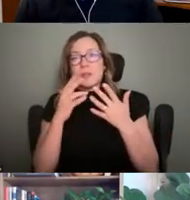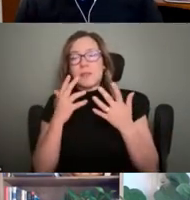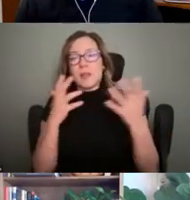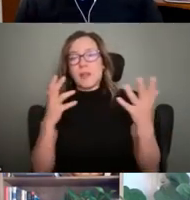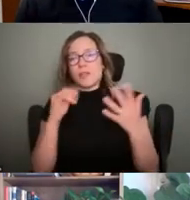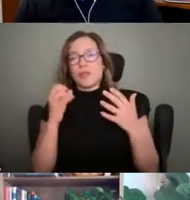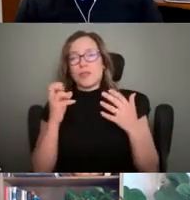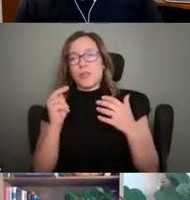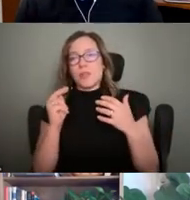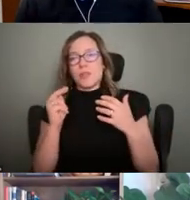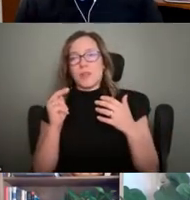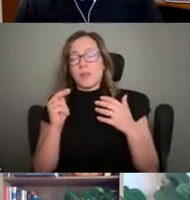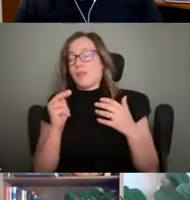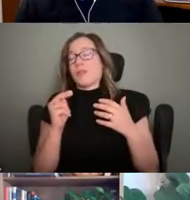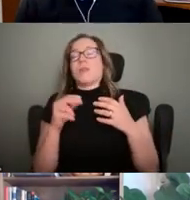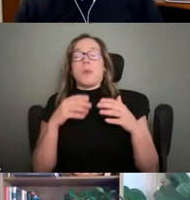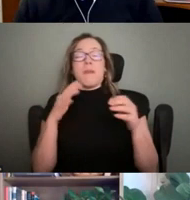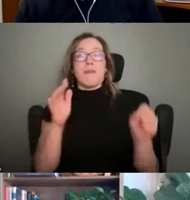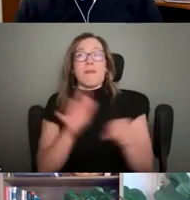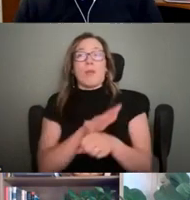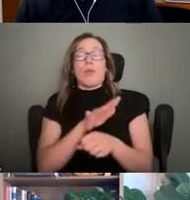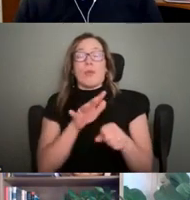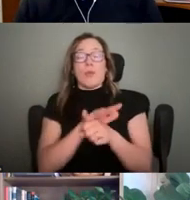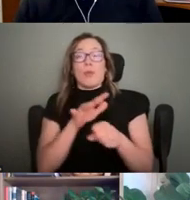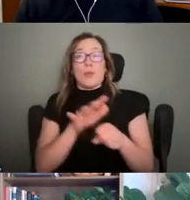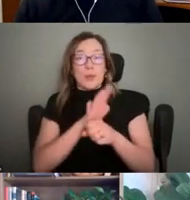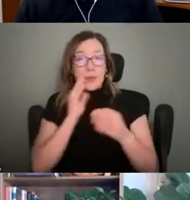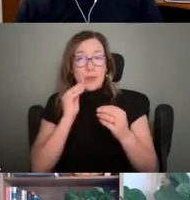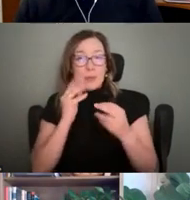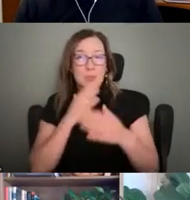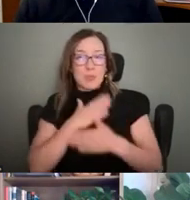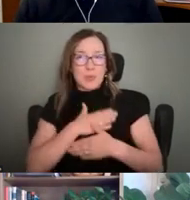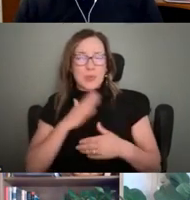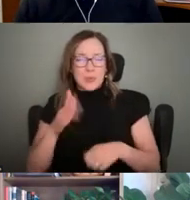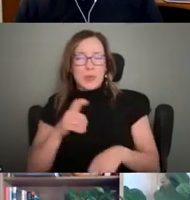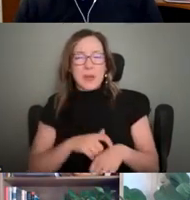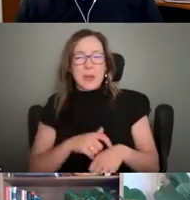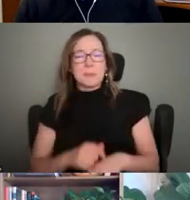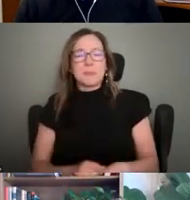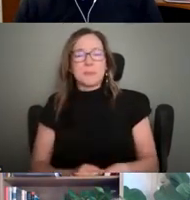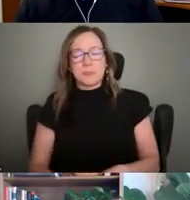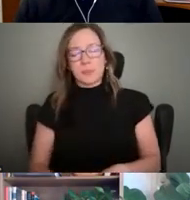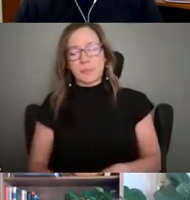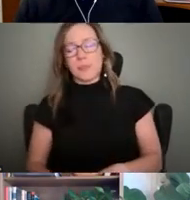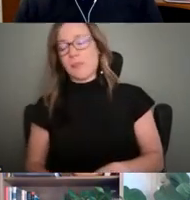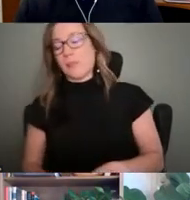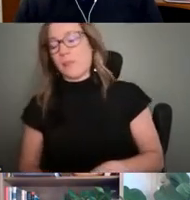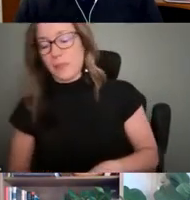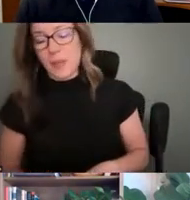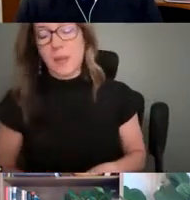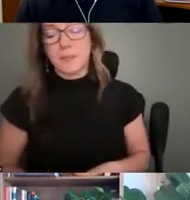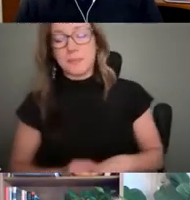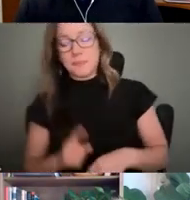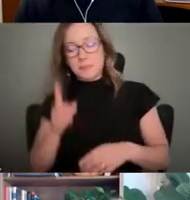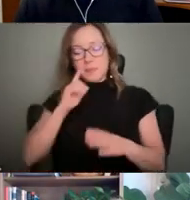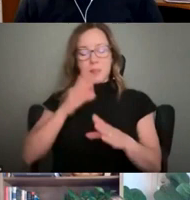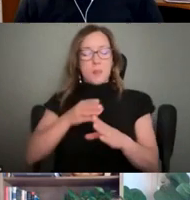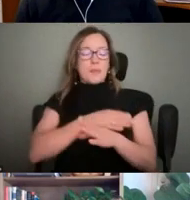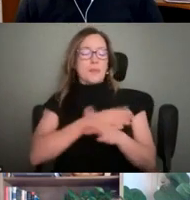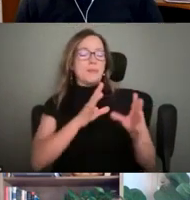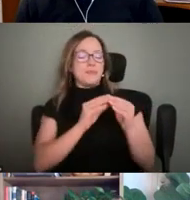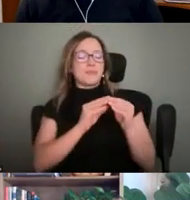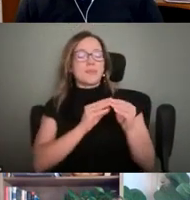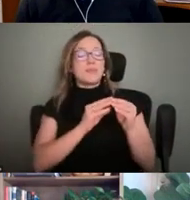much. That was just a jam-packed session. We really appreciate your time with us today. I think that really built off the prior session and allowed us to